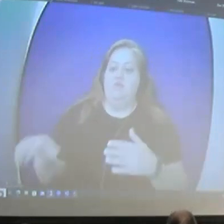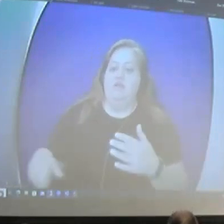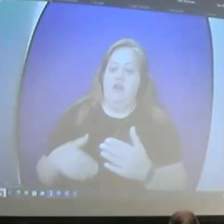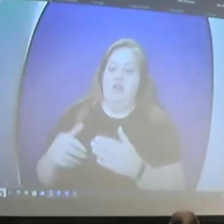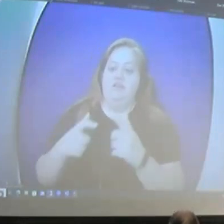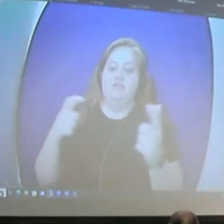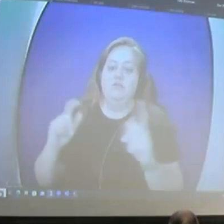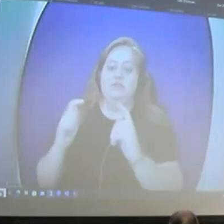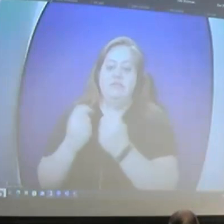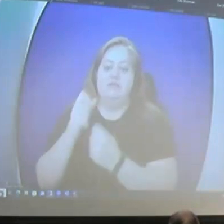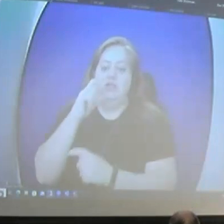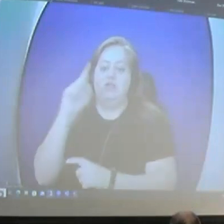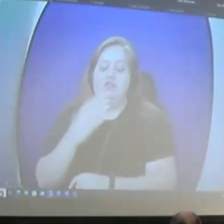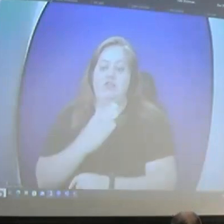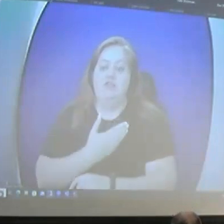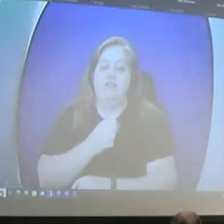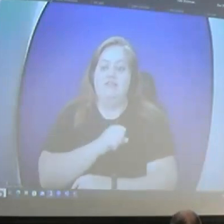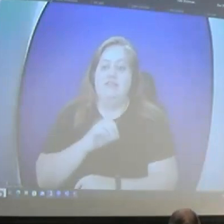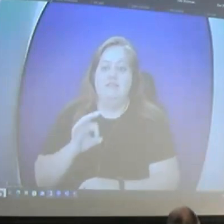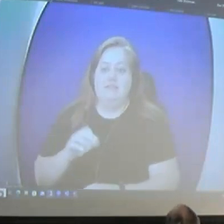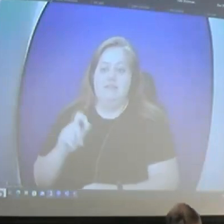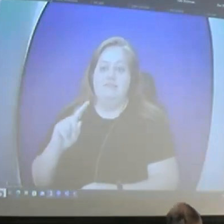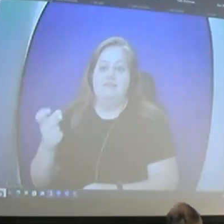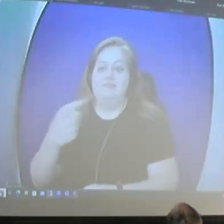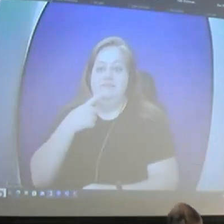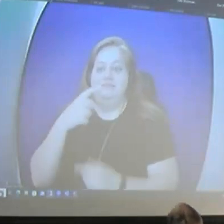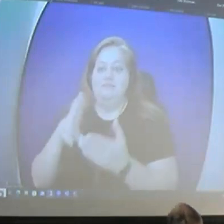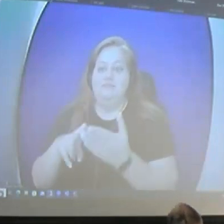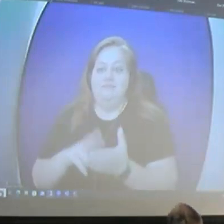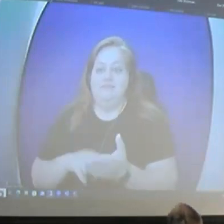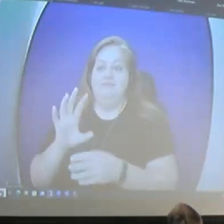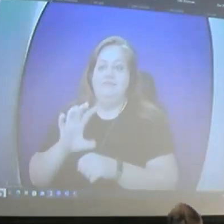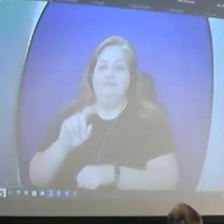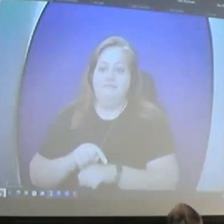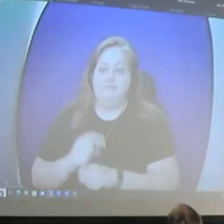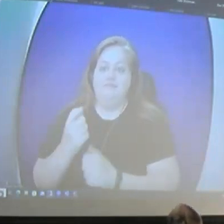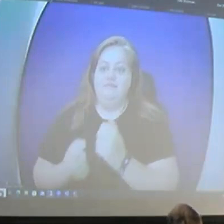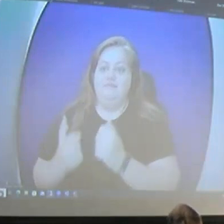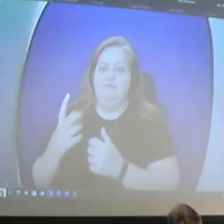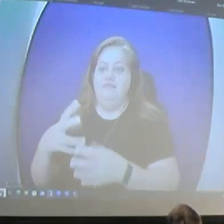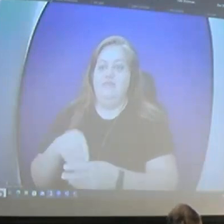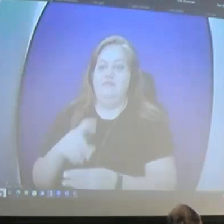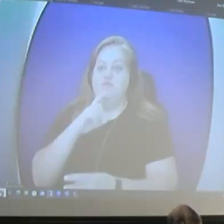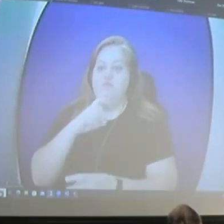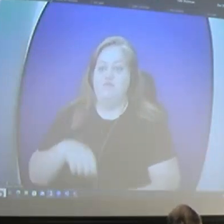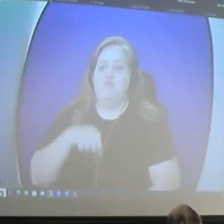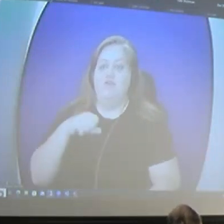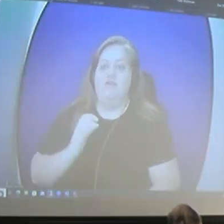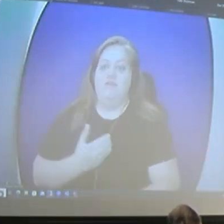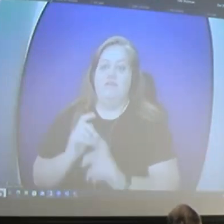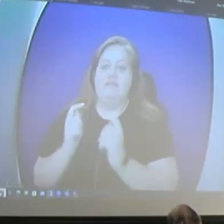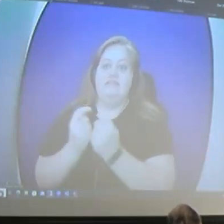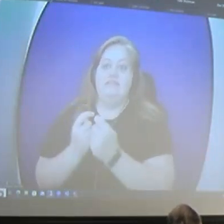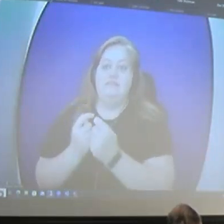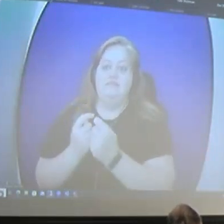PWSA staff, but Alex, like you said, our contractors and consultants. I'm really proud of our team getting out, working from the city and